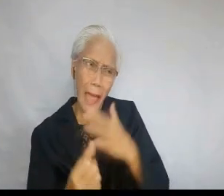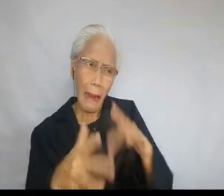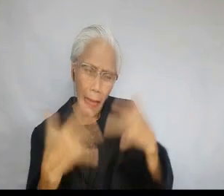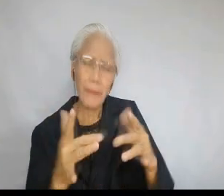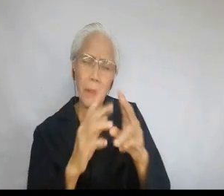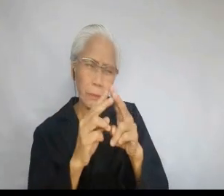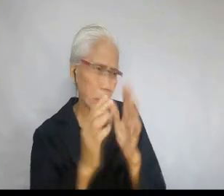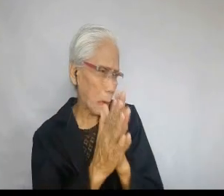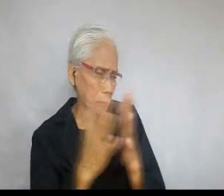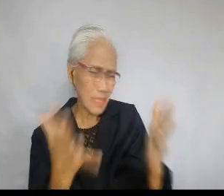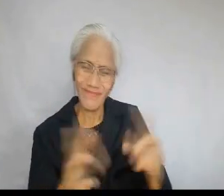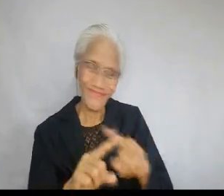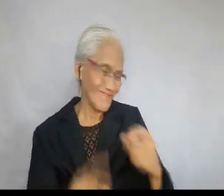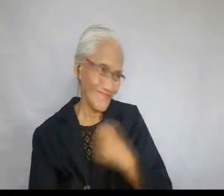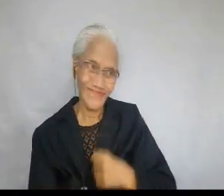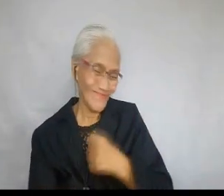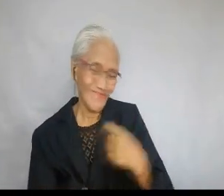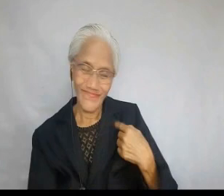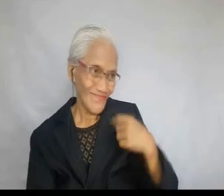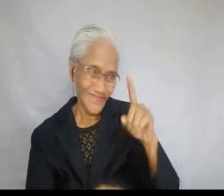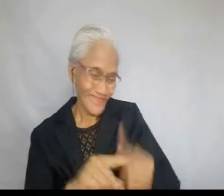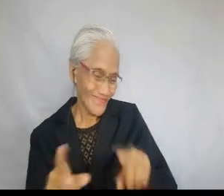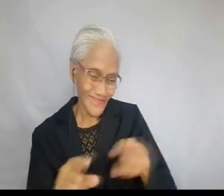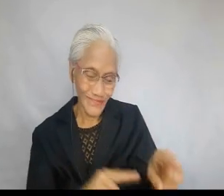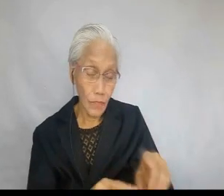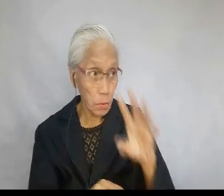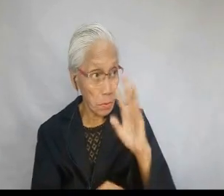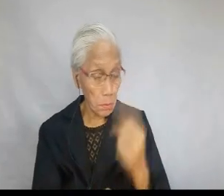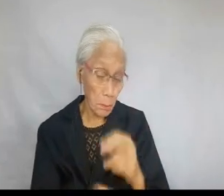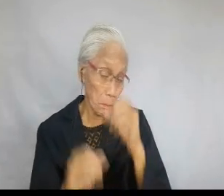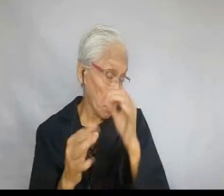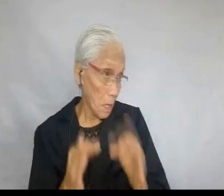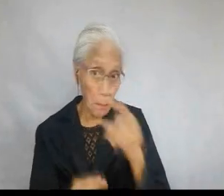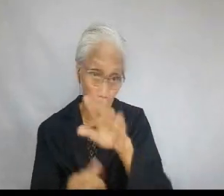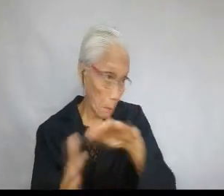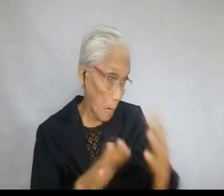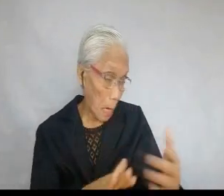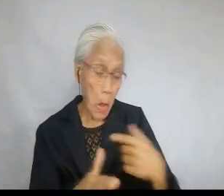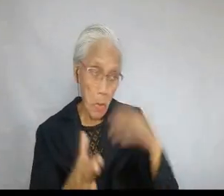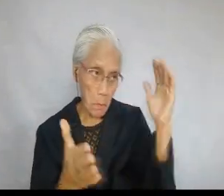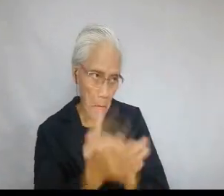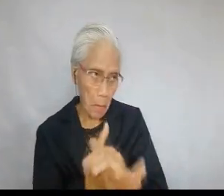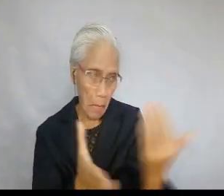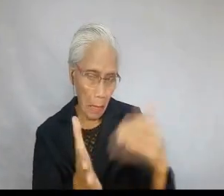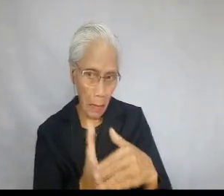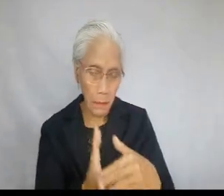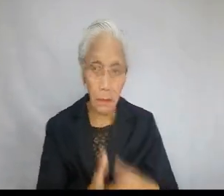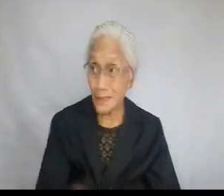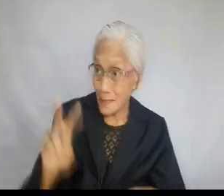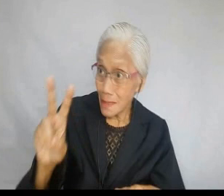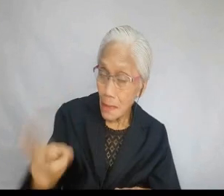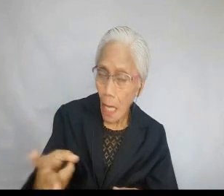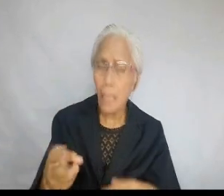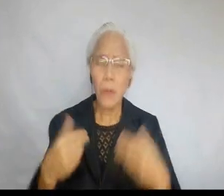sorry I cannot go with you. And when you die, I'm going to remarry." His second wife has always been there